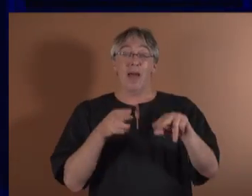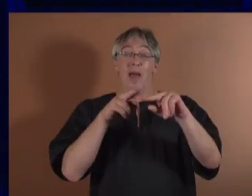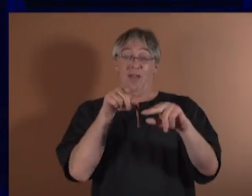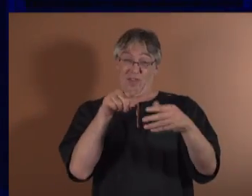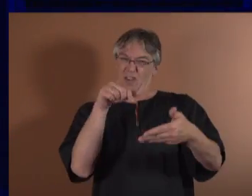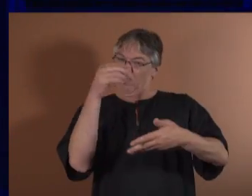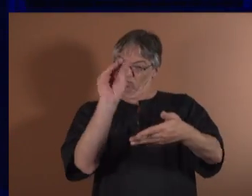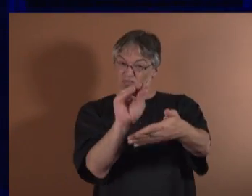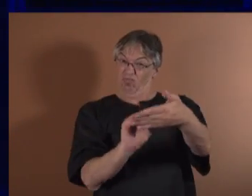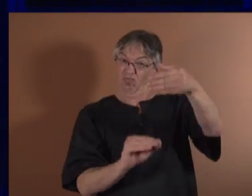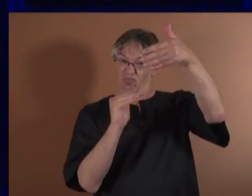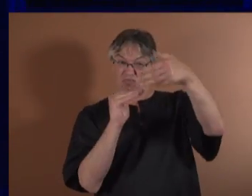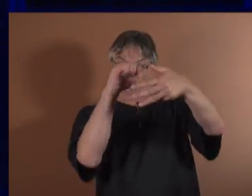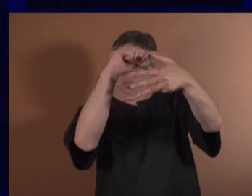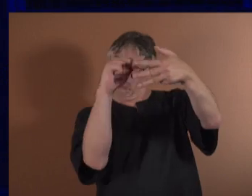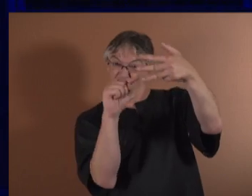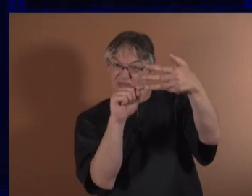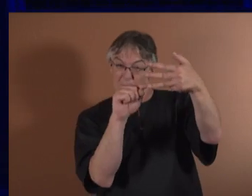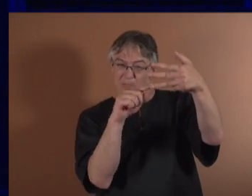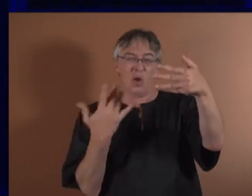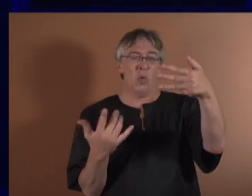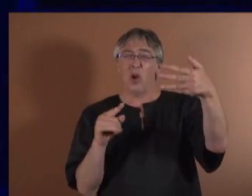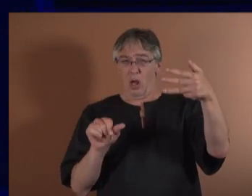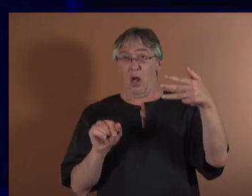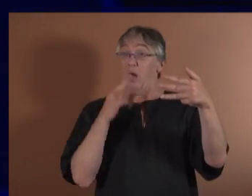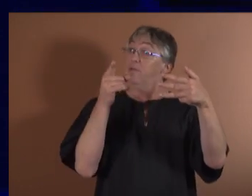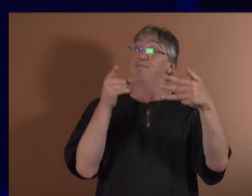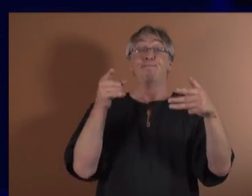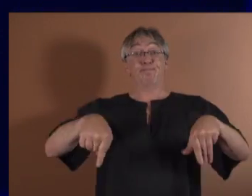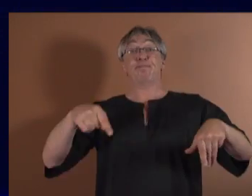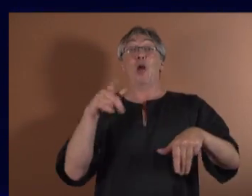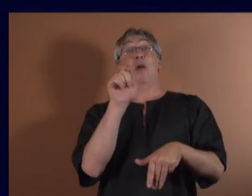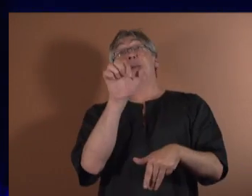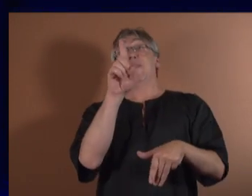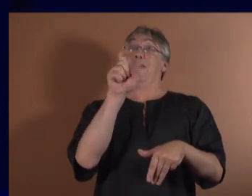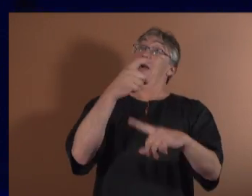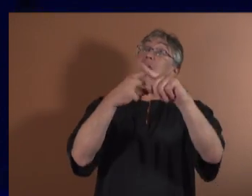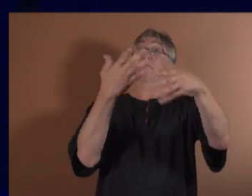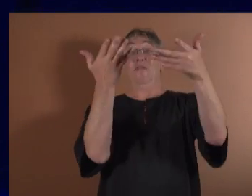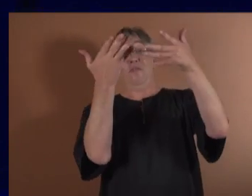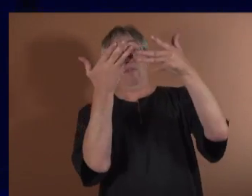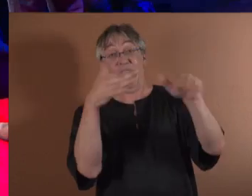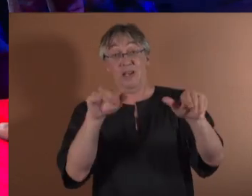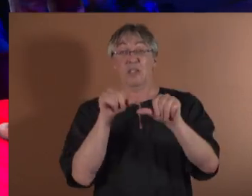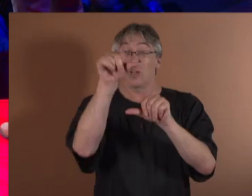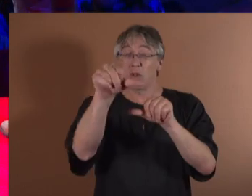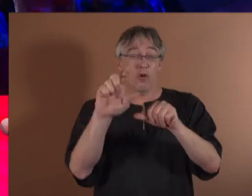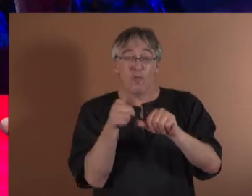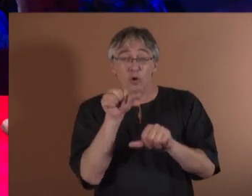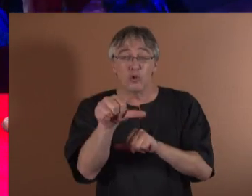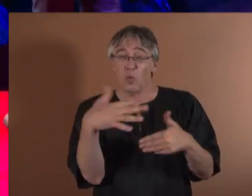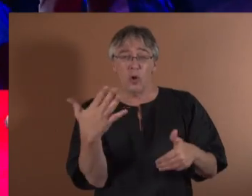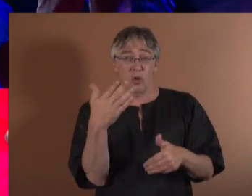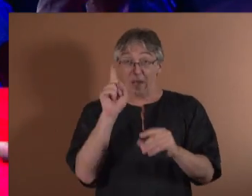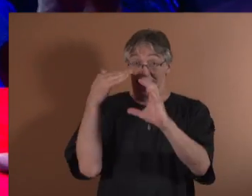progress on what you're thinking about and working on right now, what's the very next physical, visible action you would take? Is it an email to send, phone call to